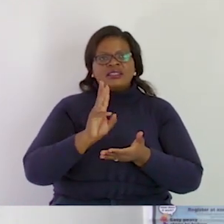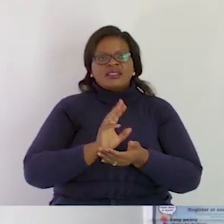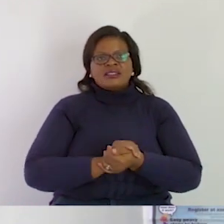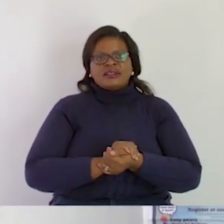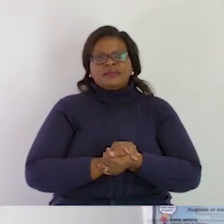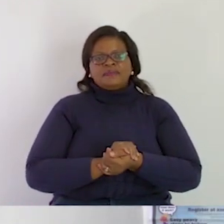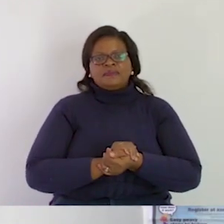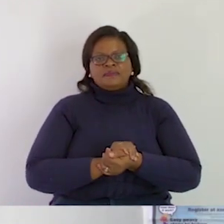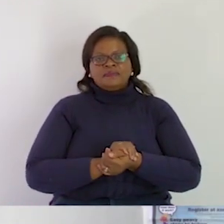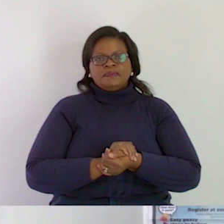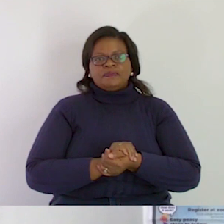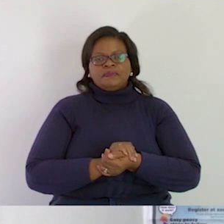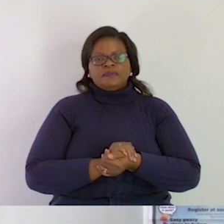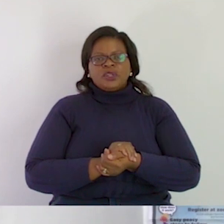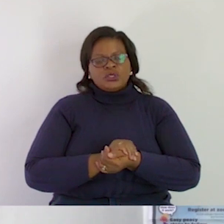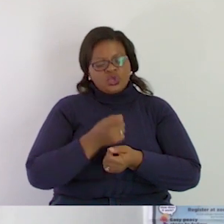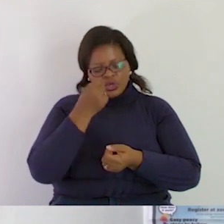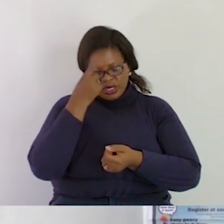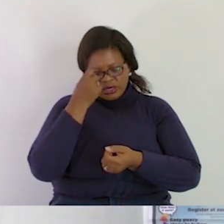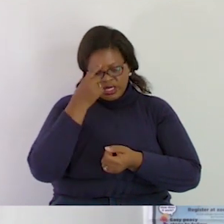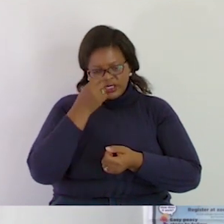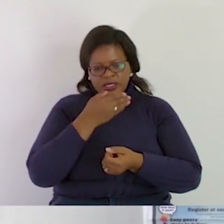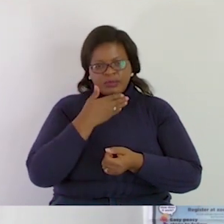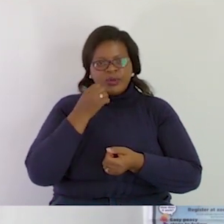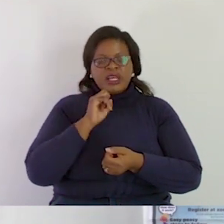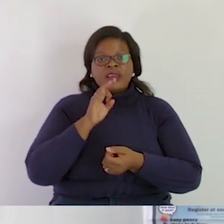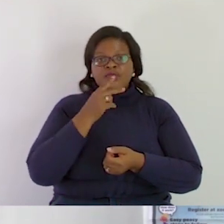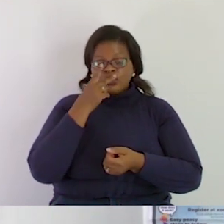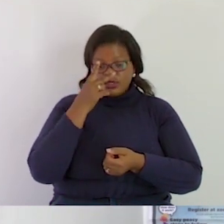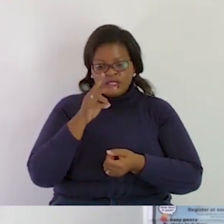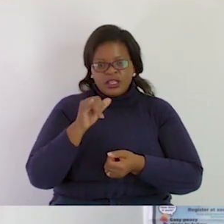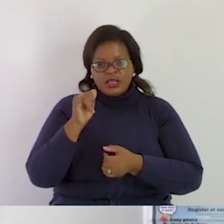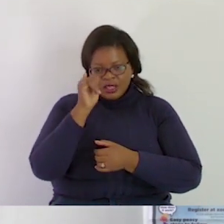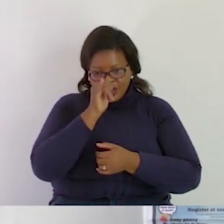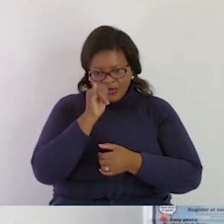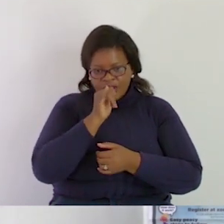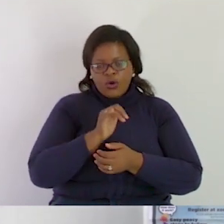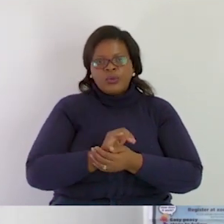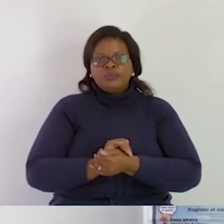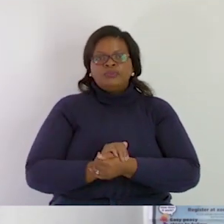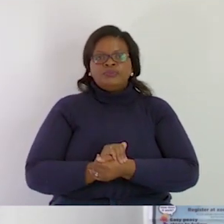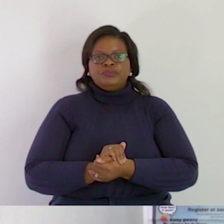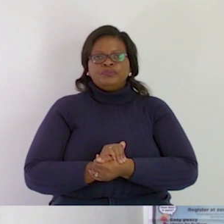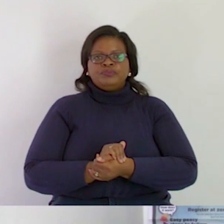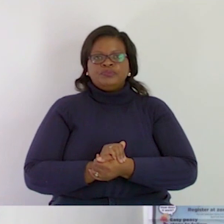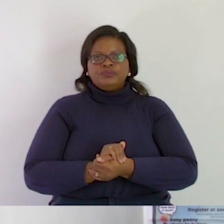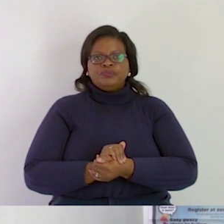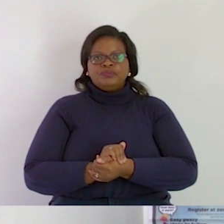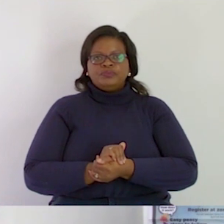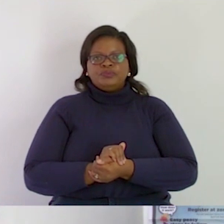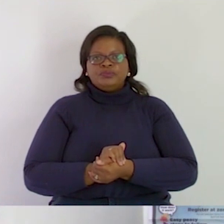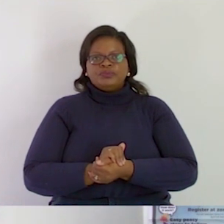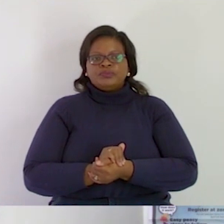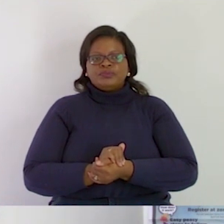much. You can understand much better. Let me move to commutative property. Commutative